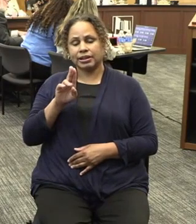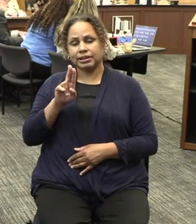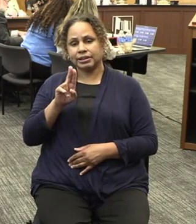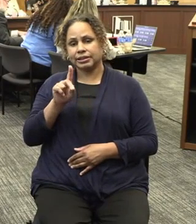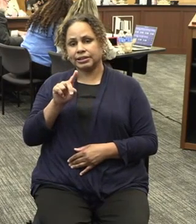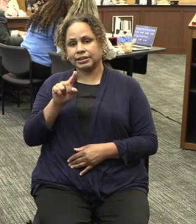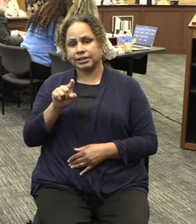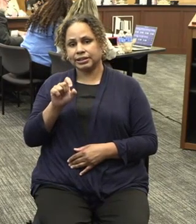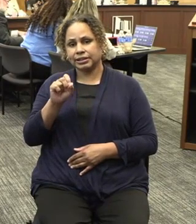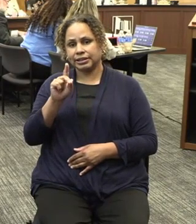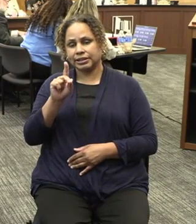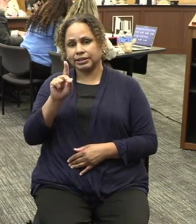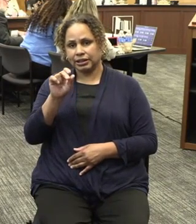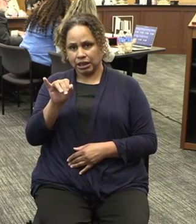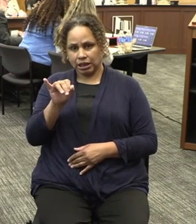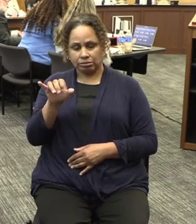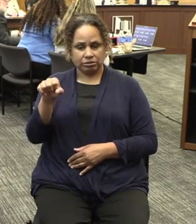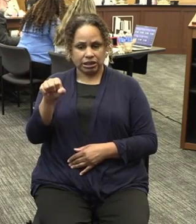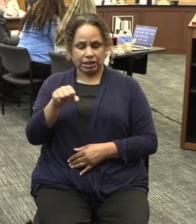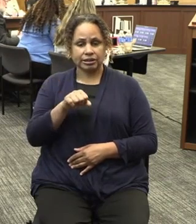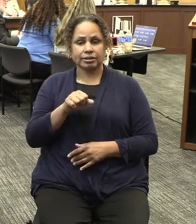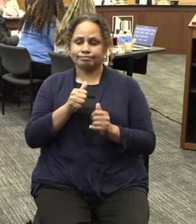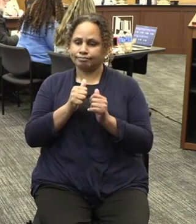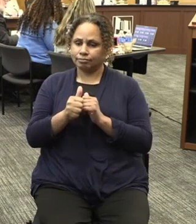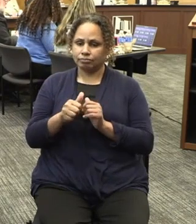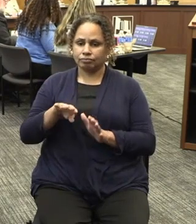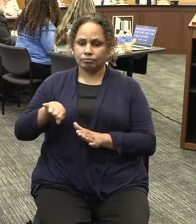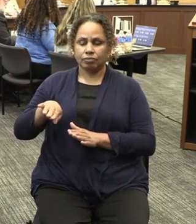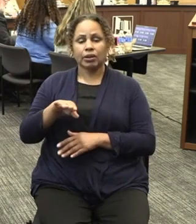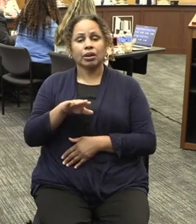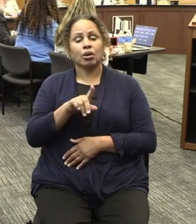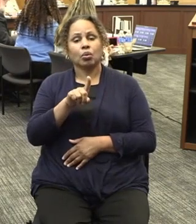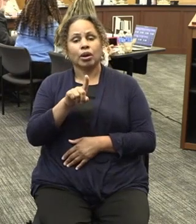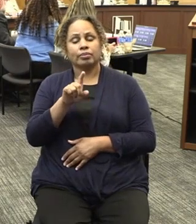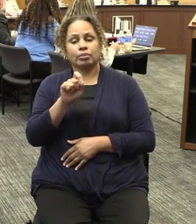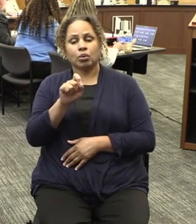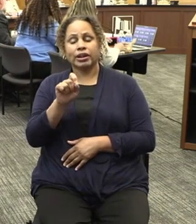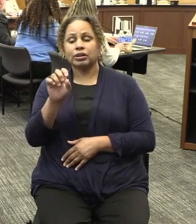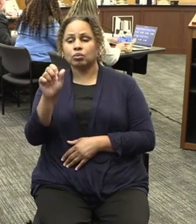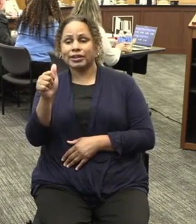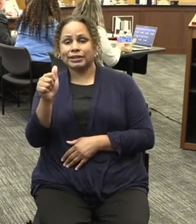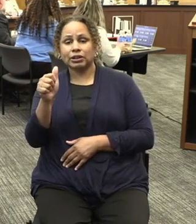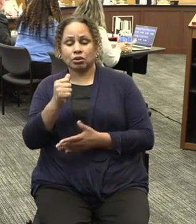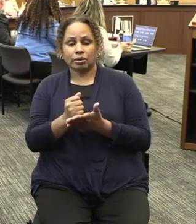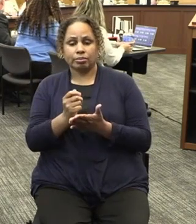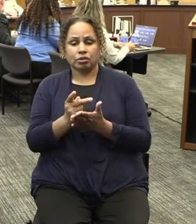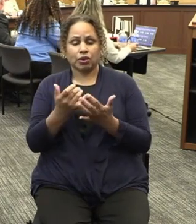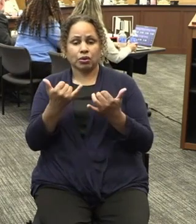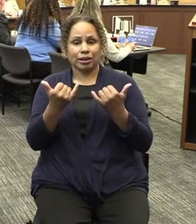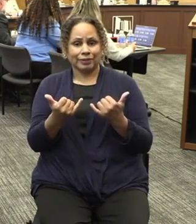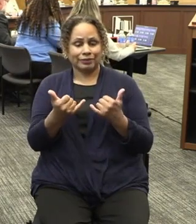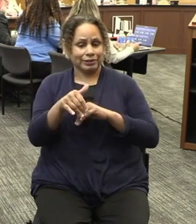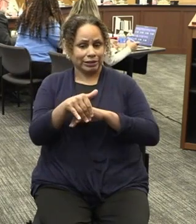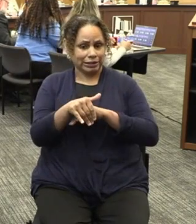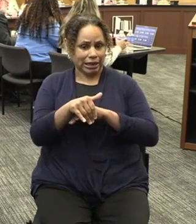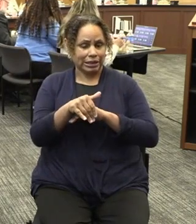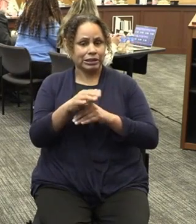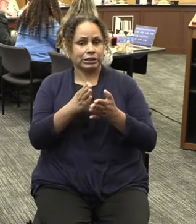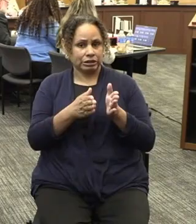Yes. motion carries. Item 1.10, the approval of tonight's agenda. So moved. Second.